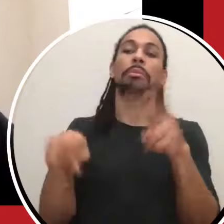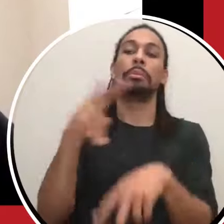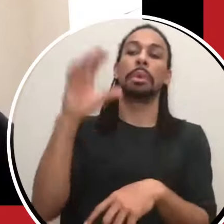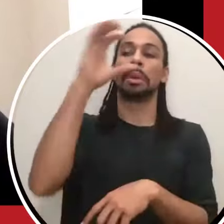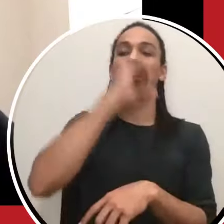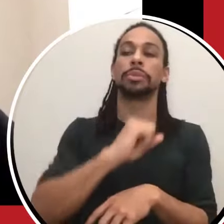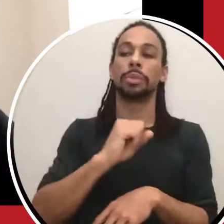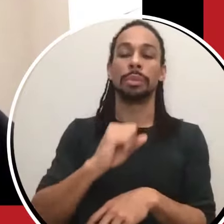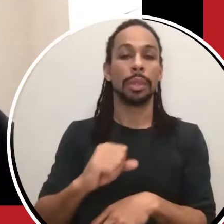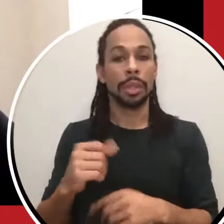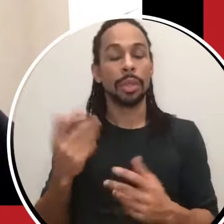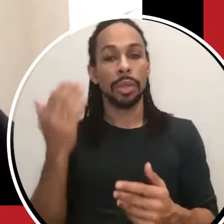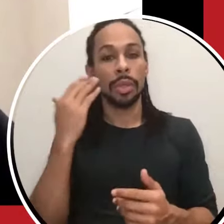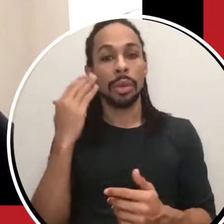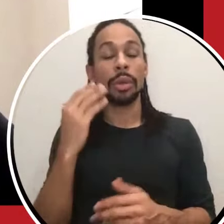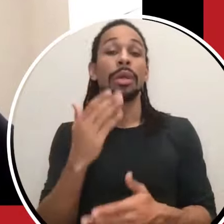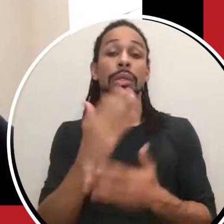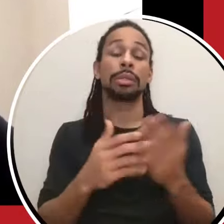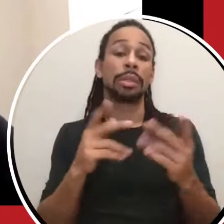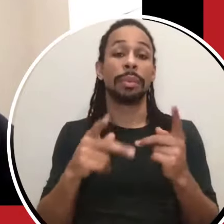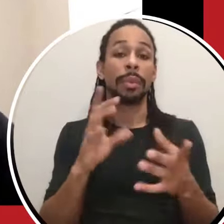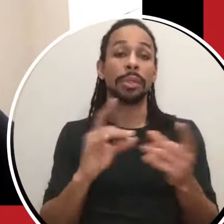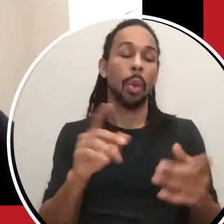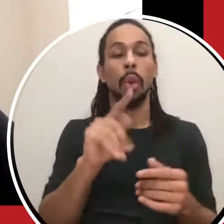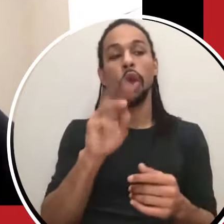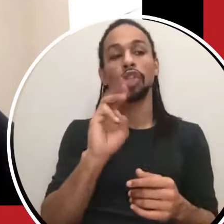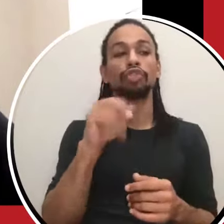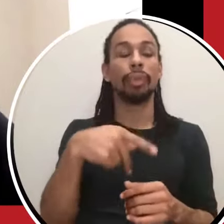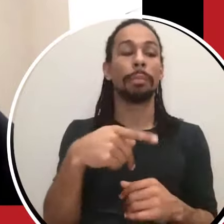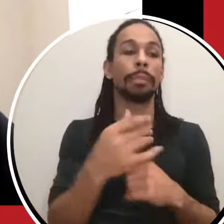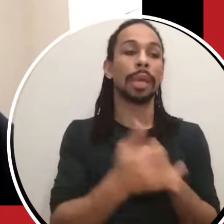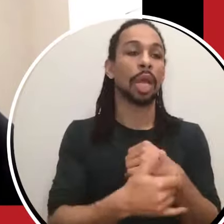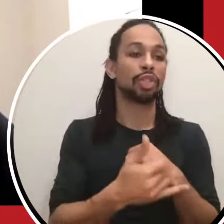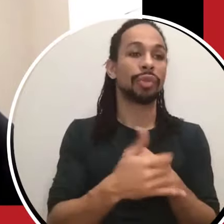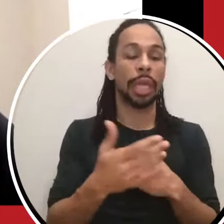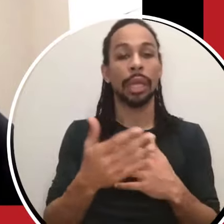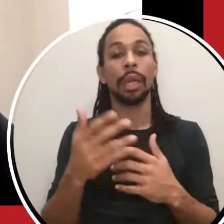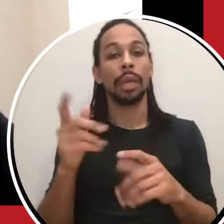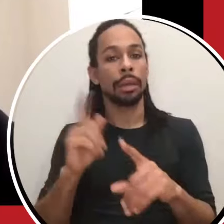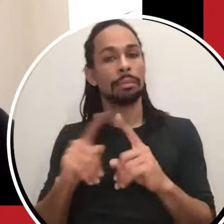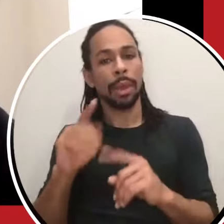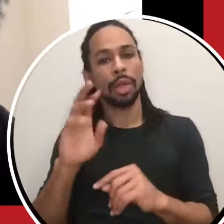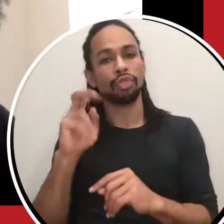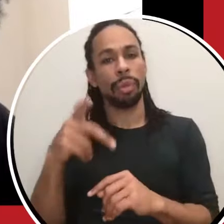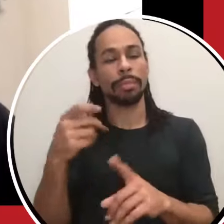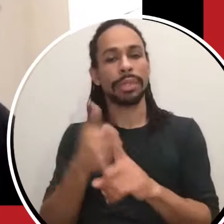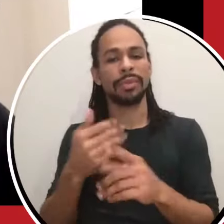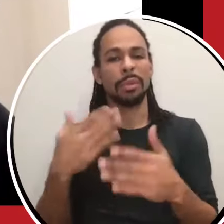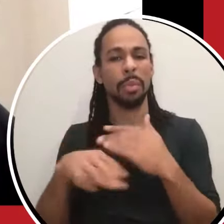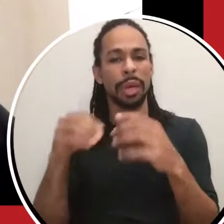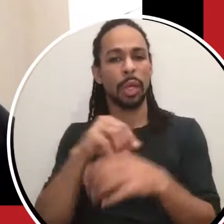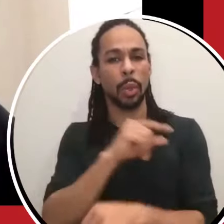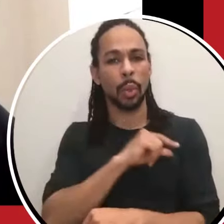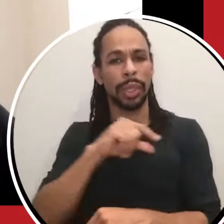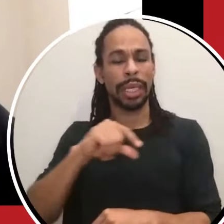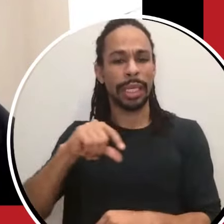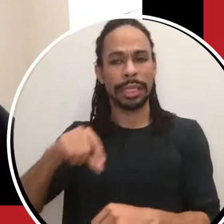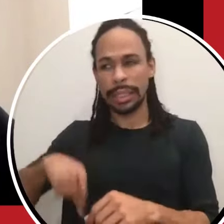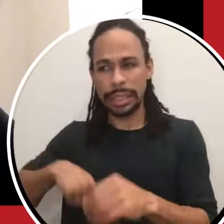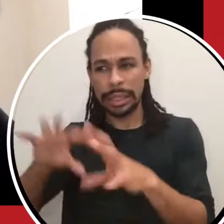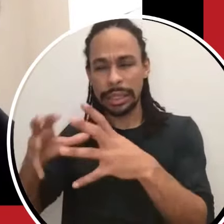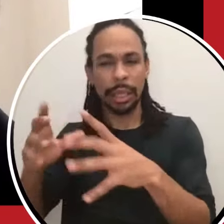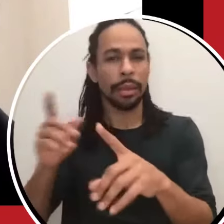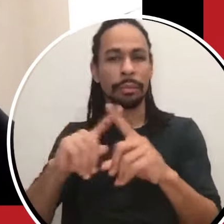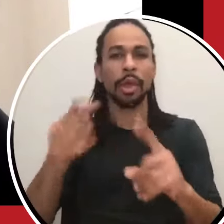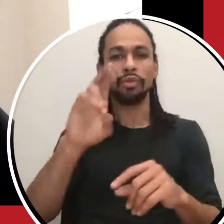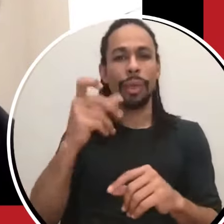in Queens, right? A place that has been devastatingly impacted by Reaganomics when Reagan was born in California, right?